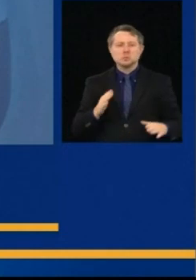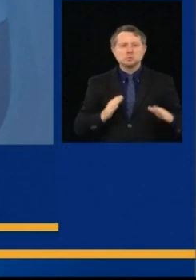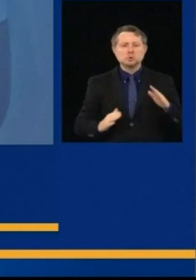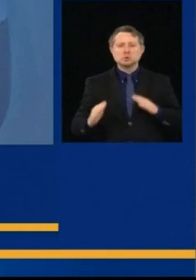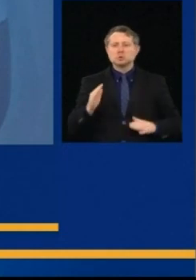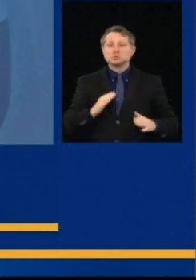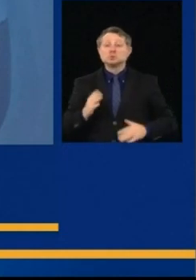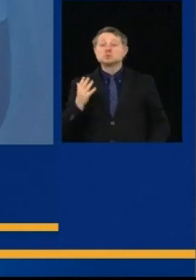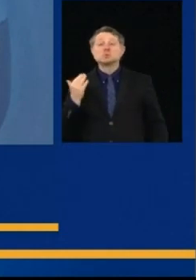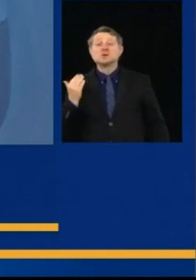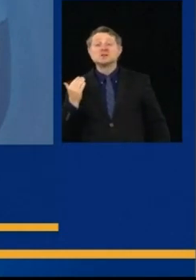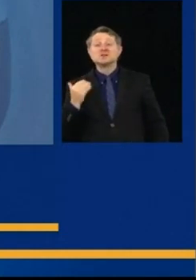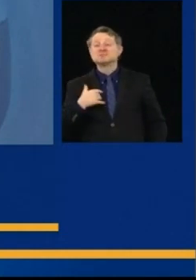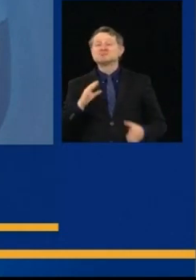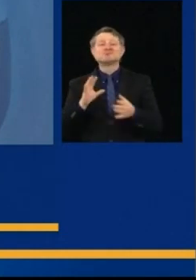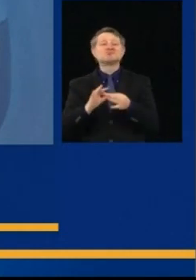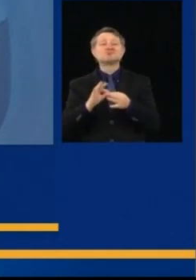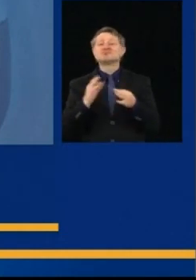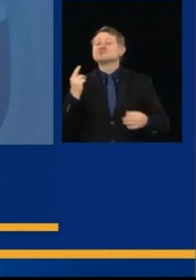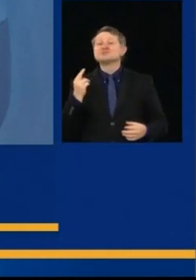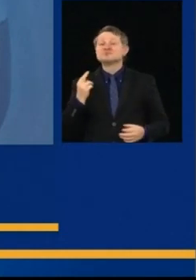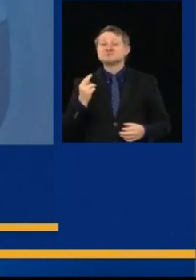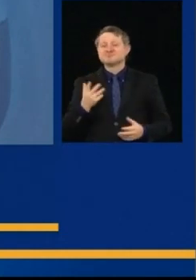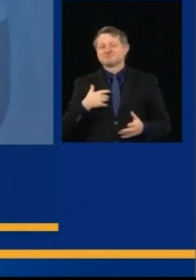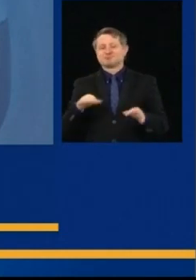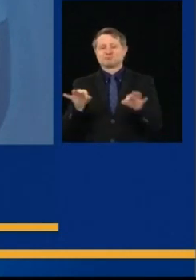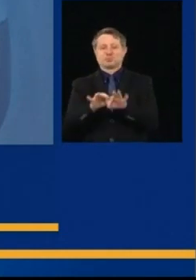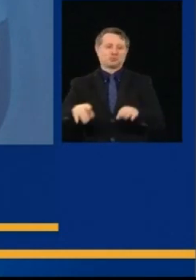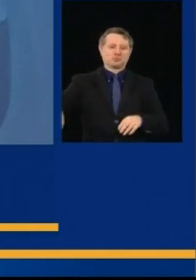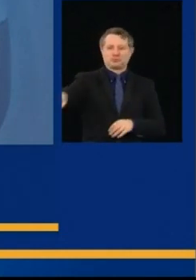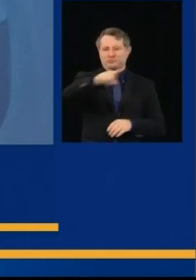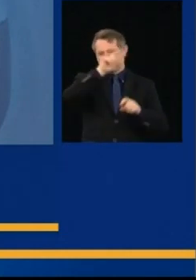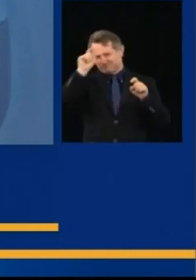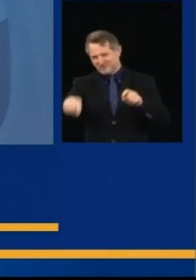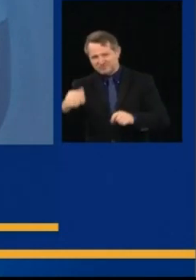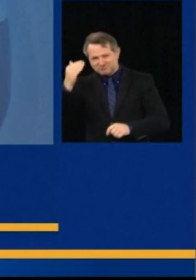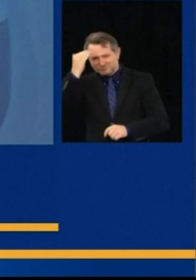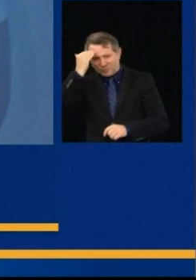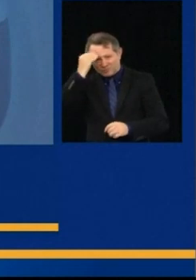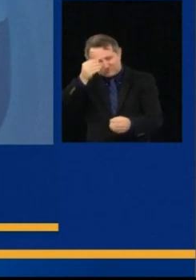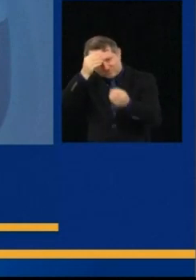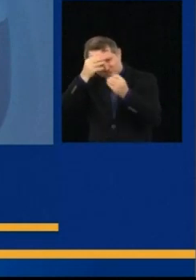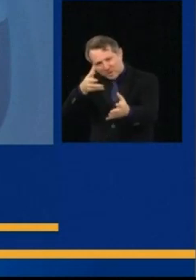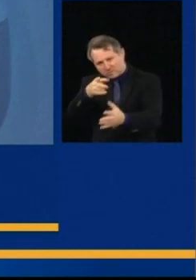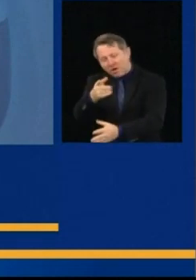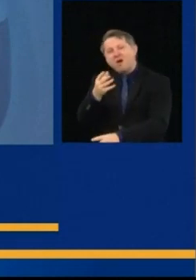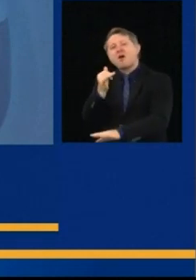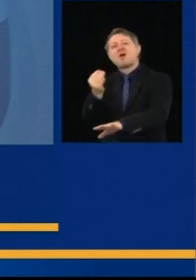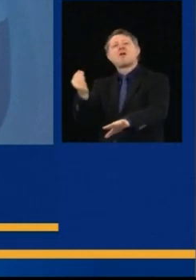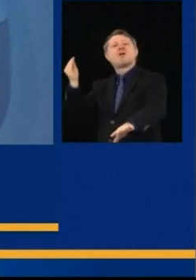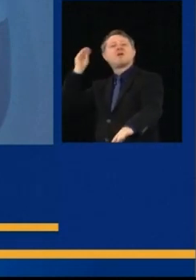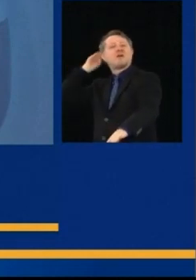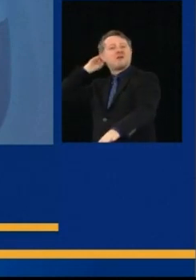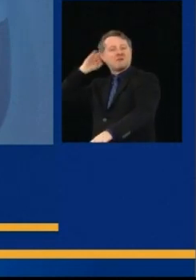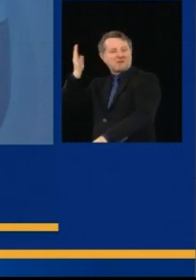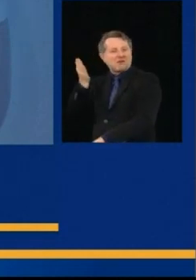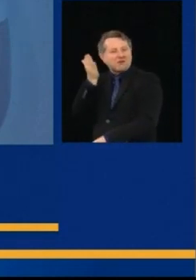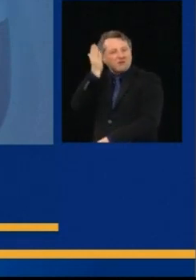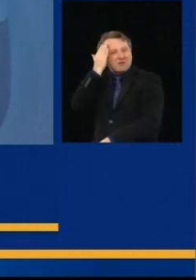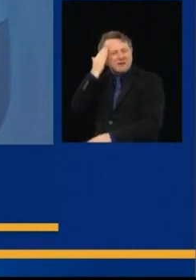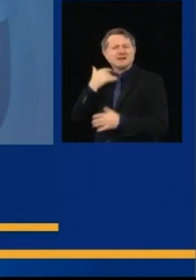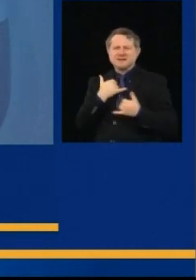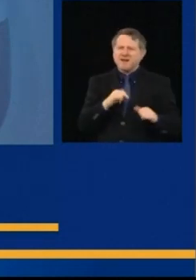that parents should be aware of. We're still finding out more about it. We're working very aggressively.